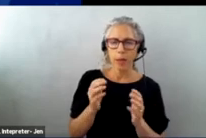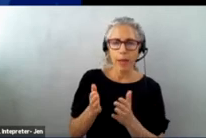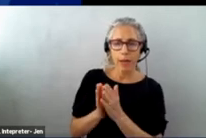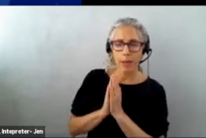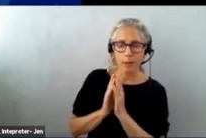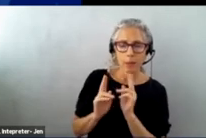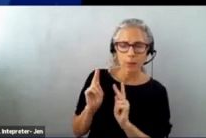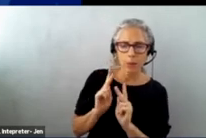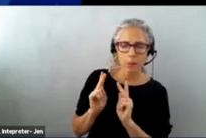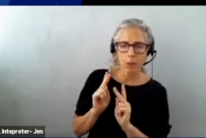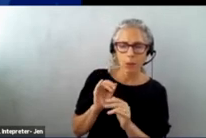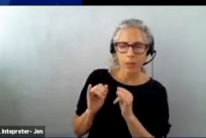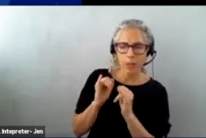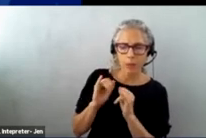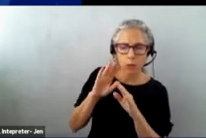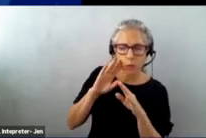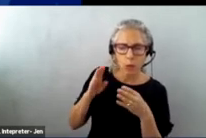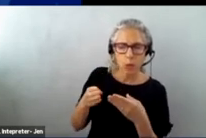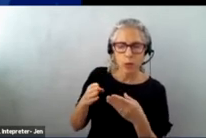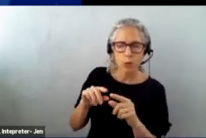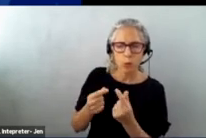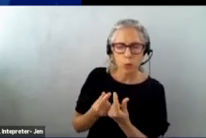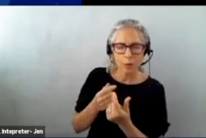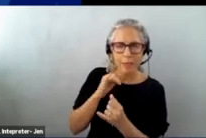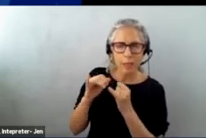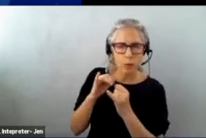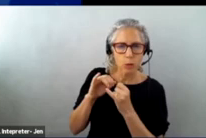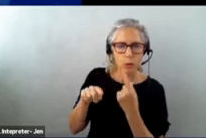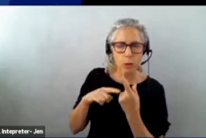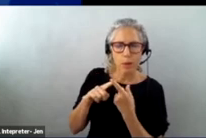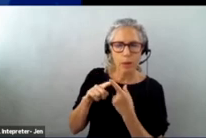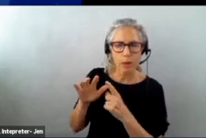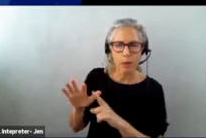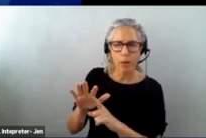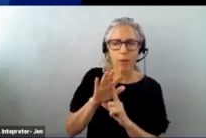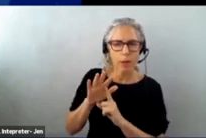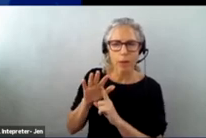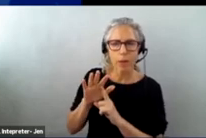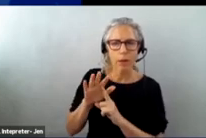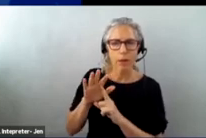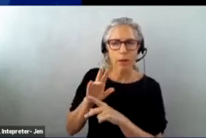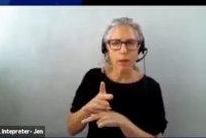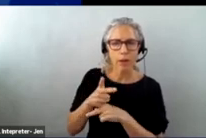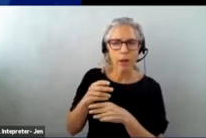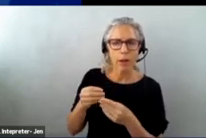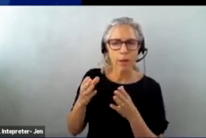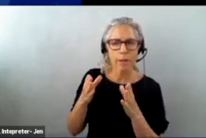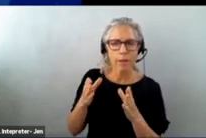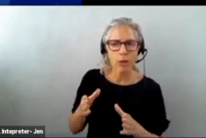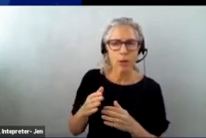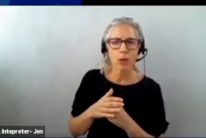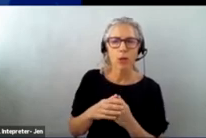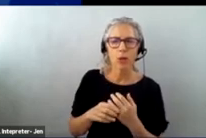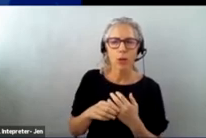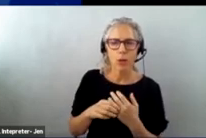interviews, focus groups, interviews about their caregiver, their experiences about